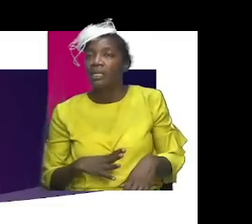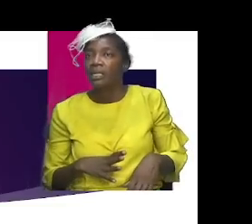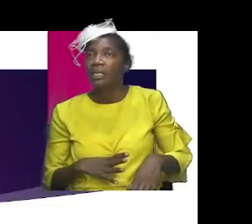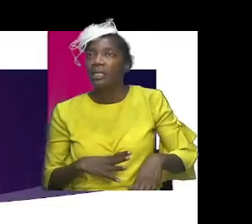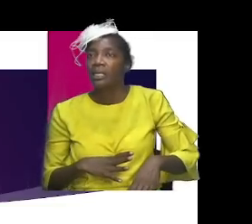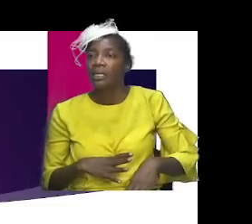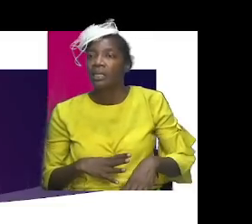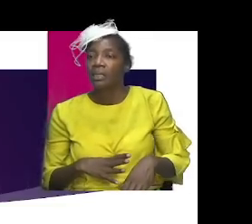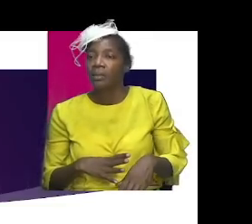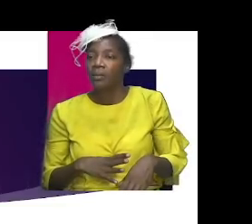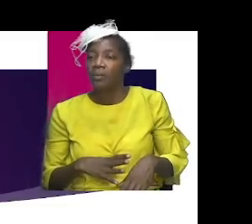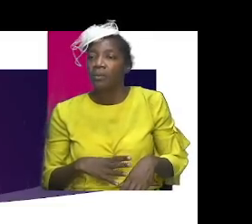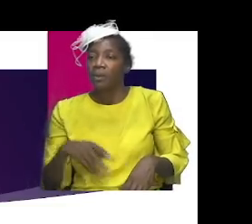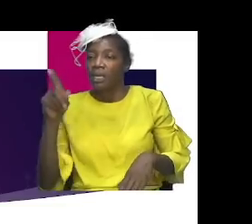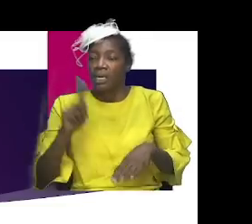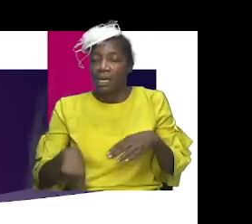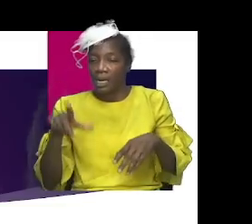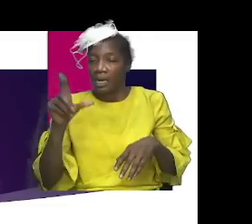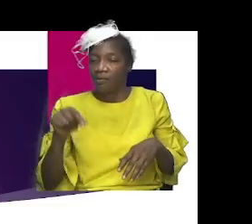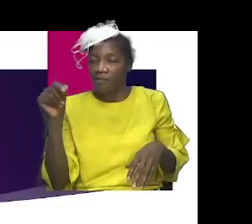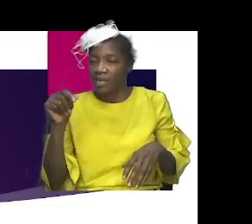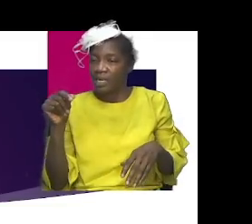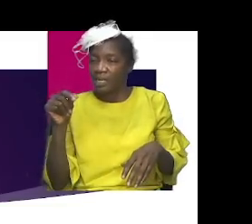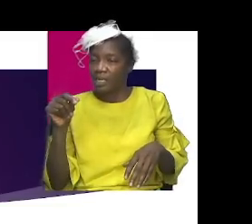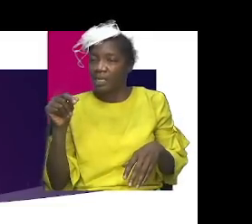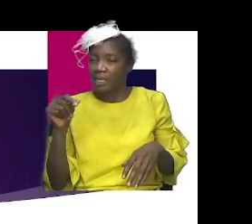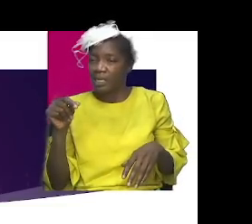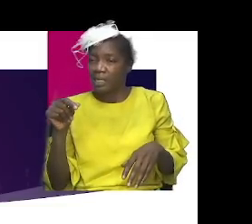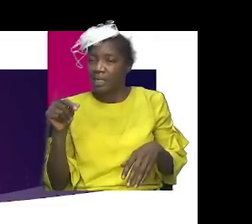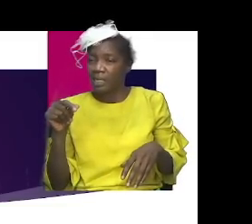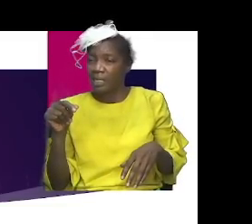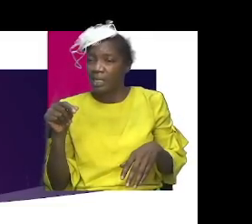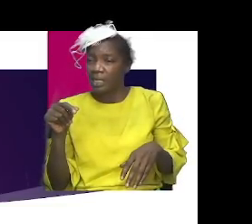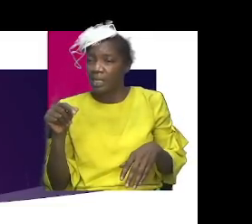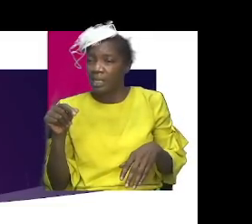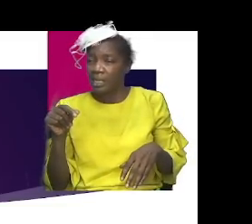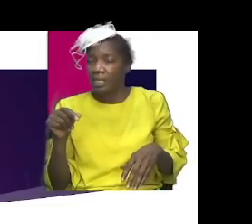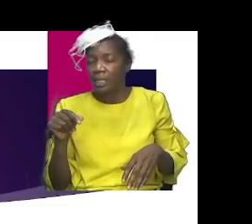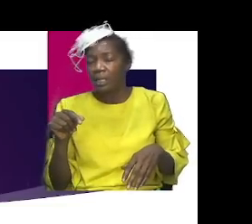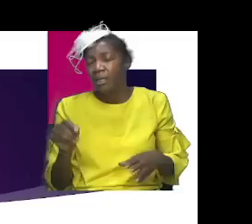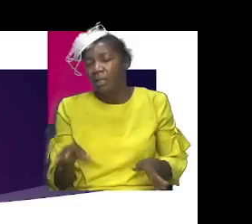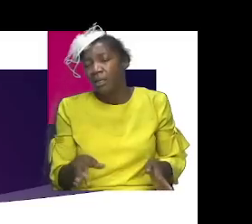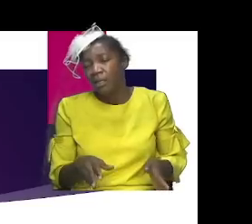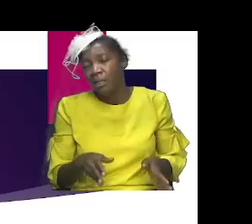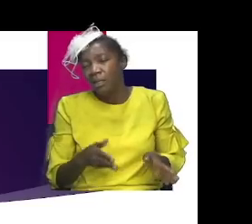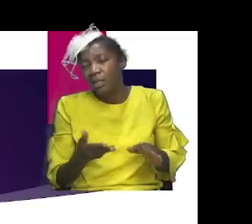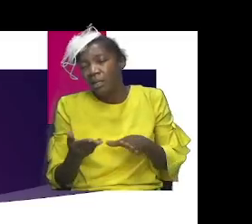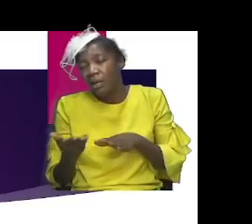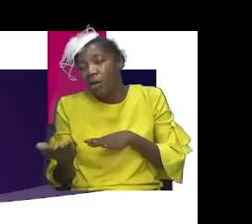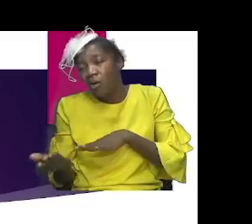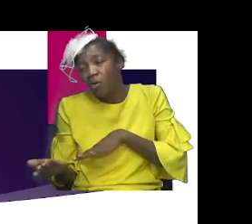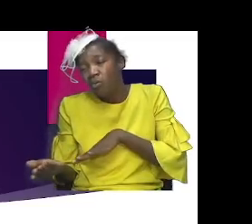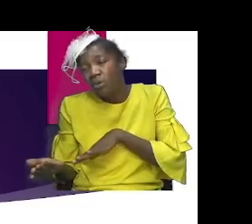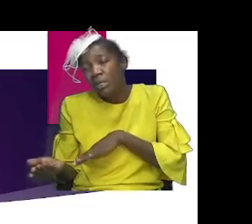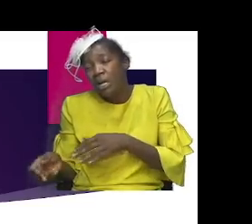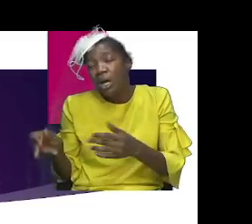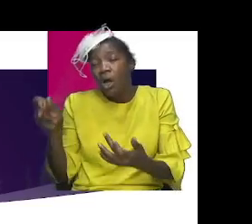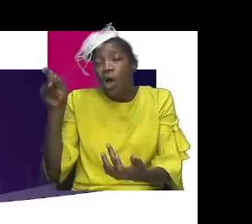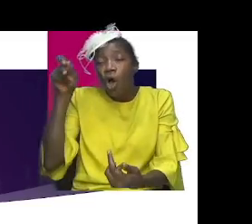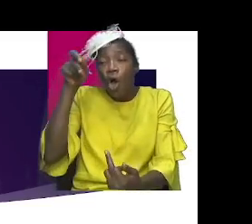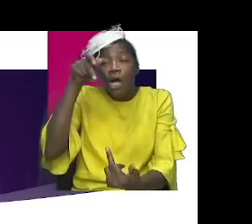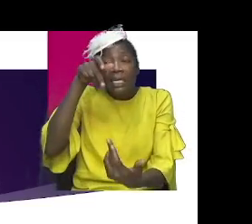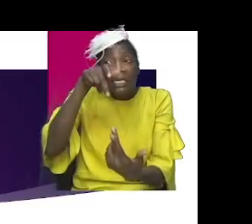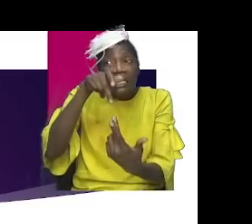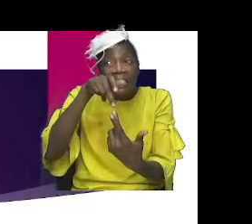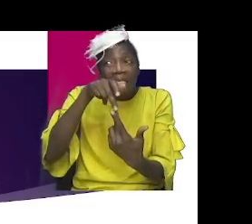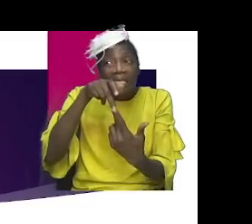somehow get any lead to solve that case. And it just was dying a natural death until word got